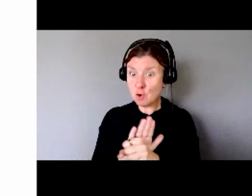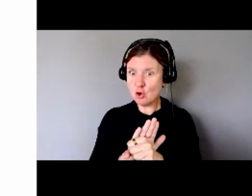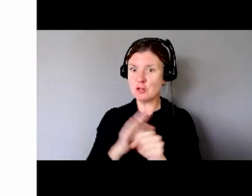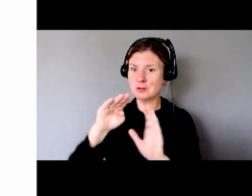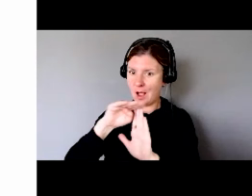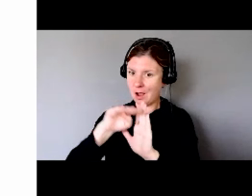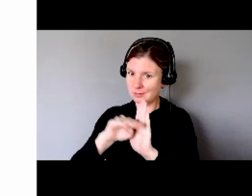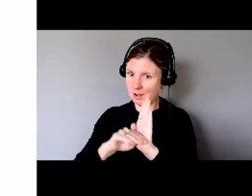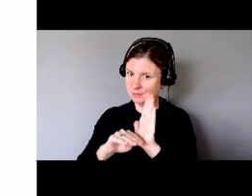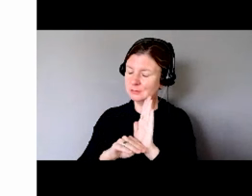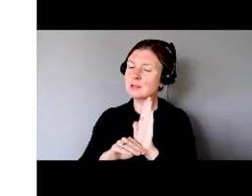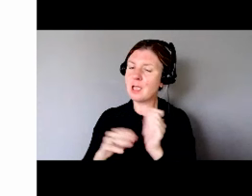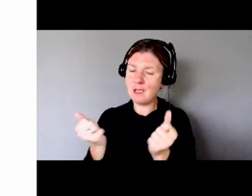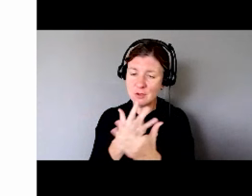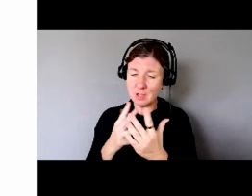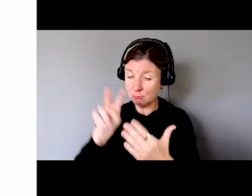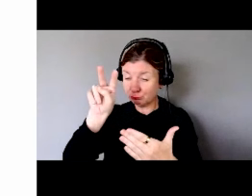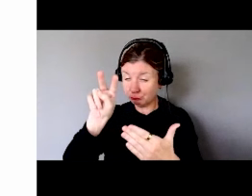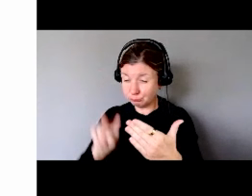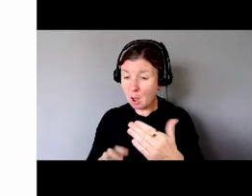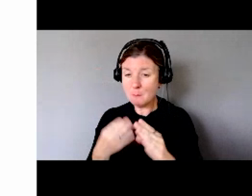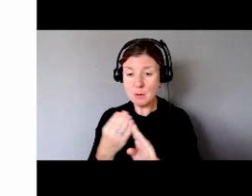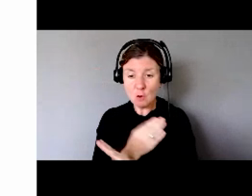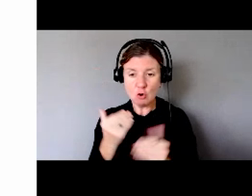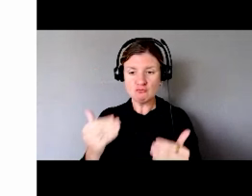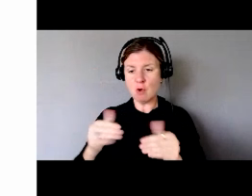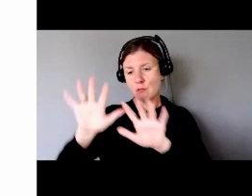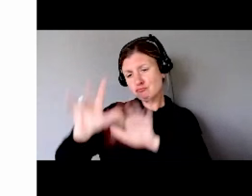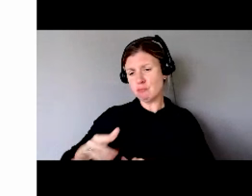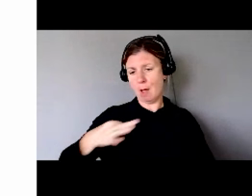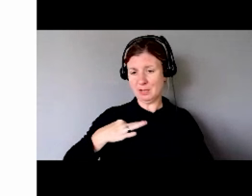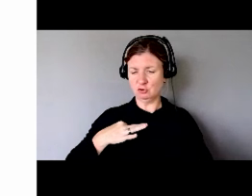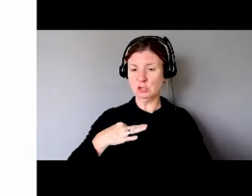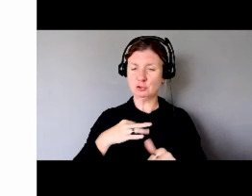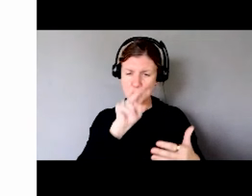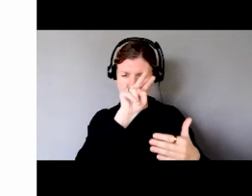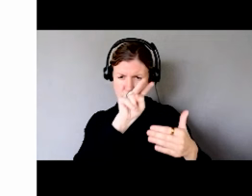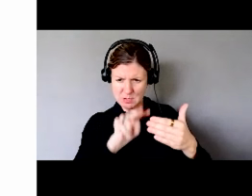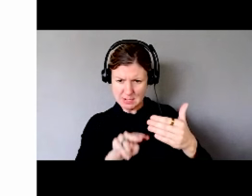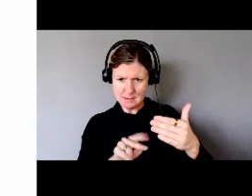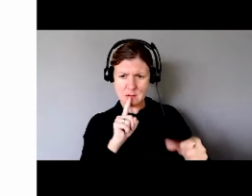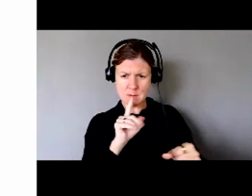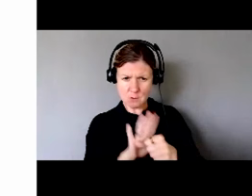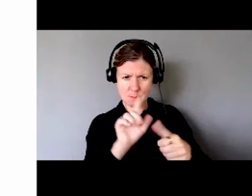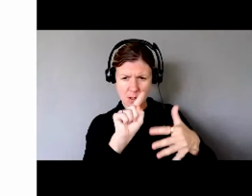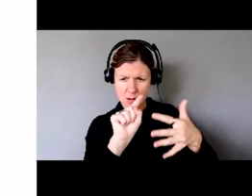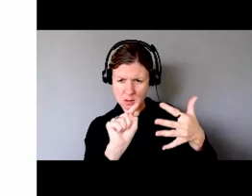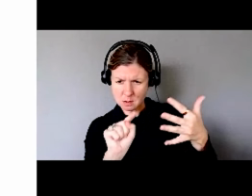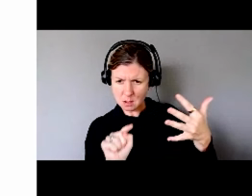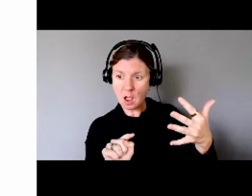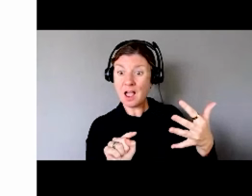before entering your responses. Answer each question fully and note the total points allocated to